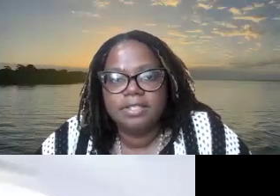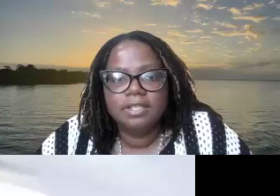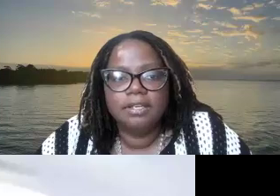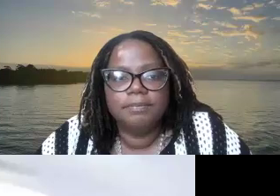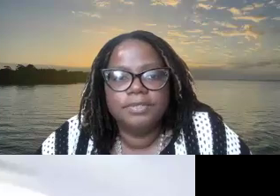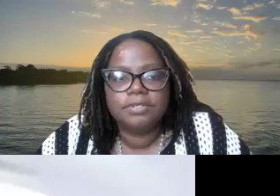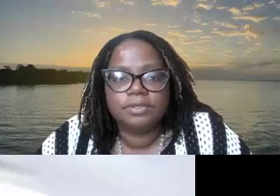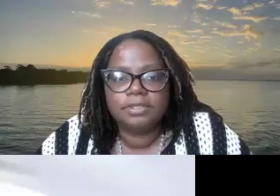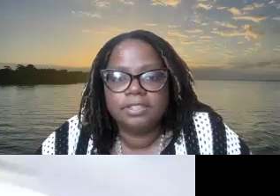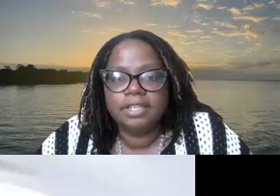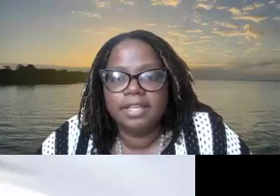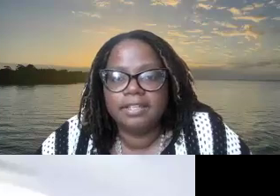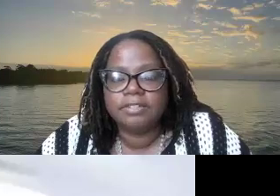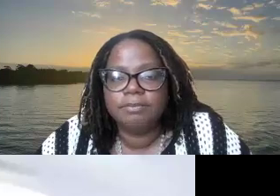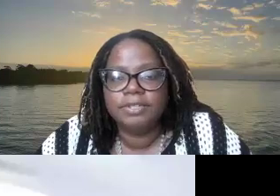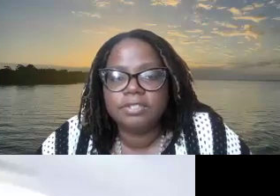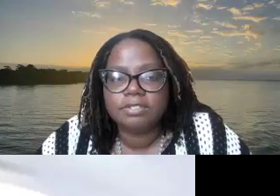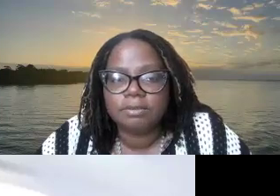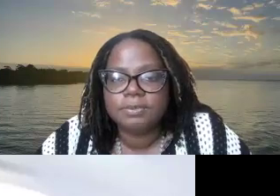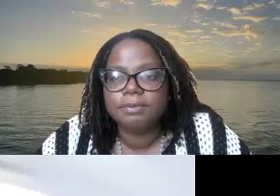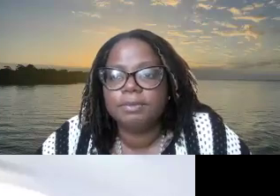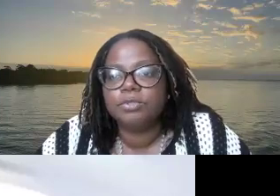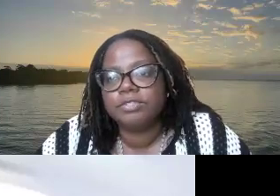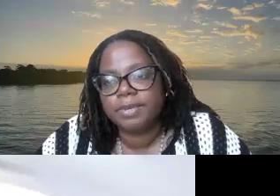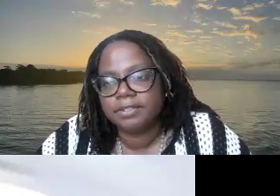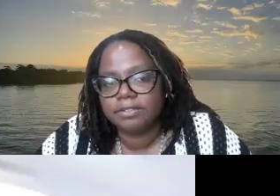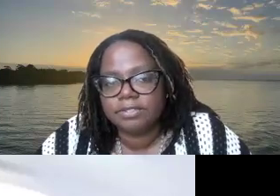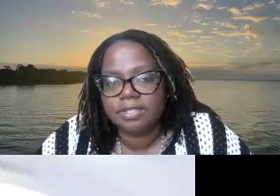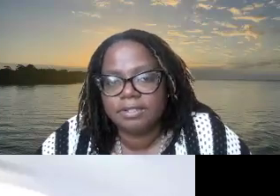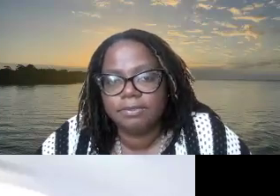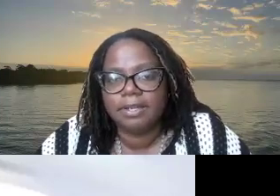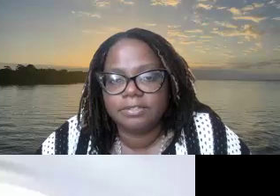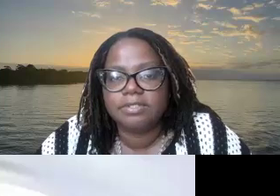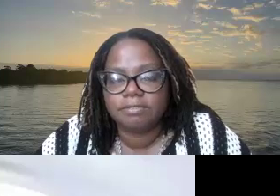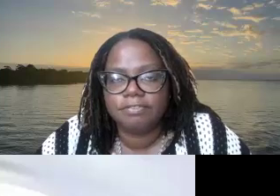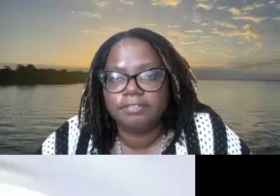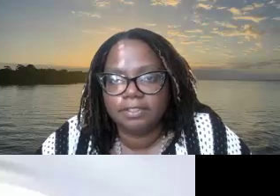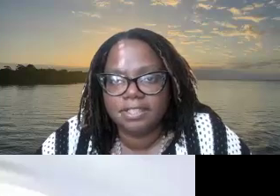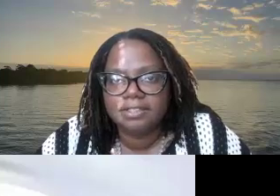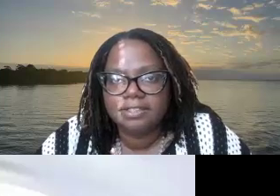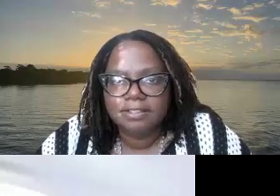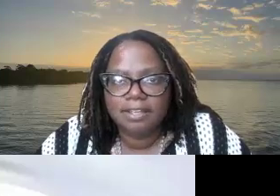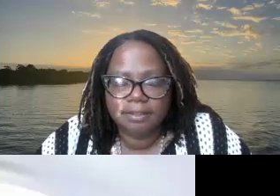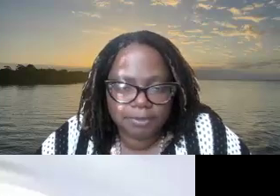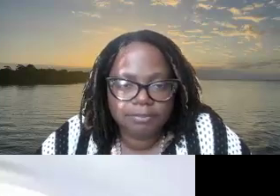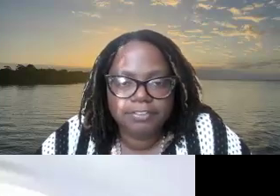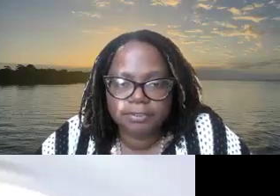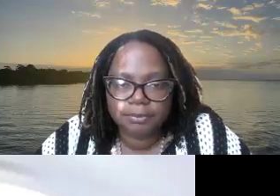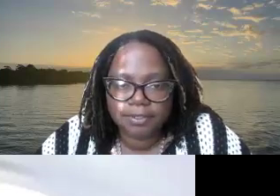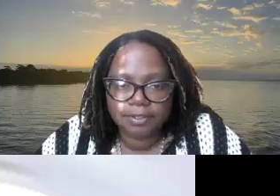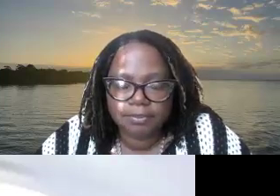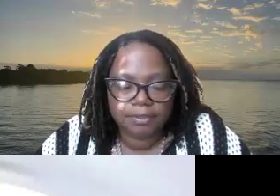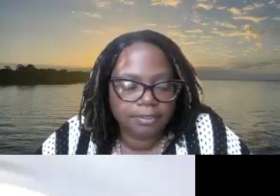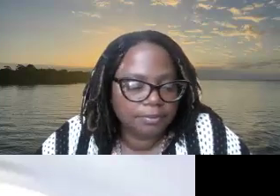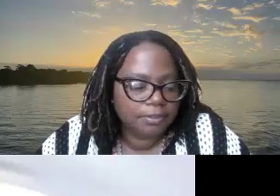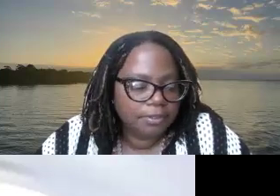minoritized historically. And our mission has always been about mutual respect and understanding. We're actually survivor-led. I am a